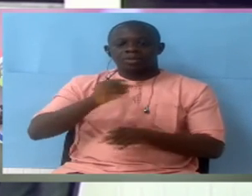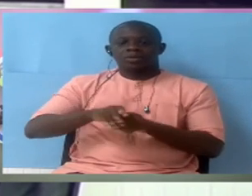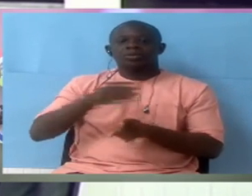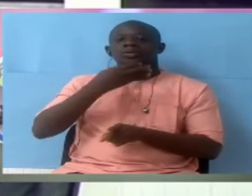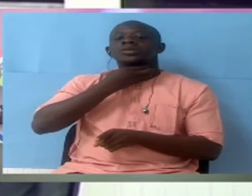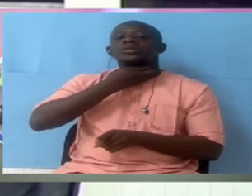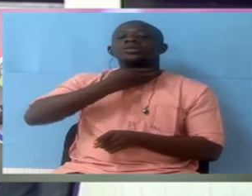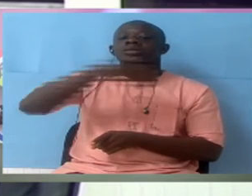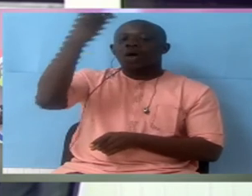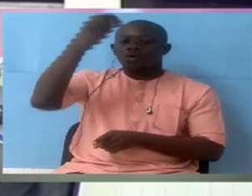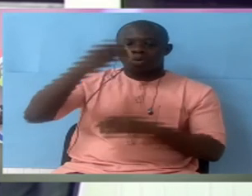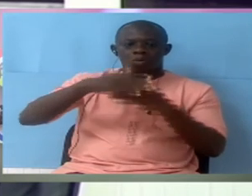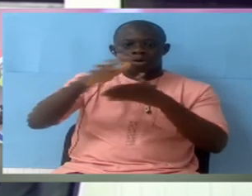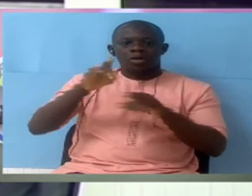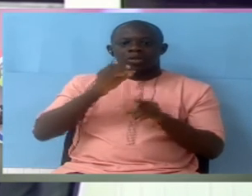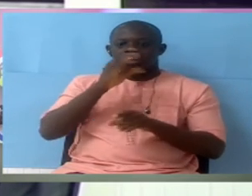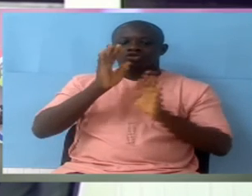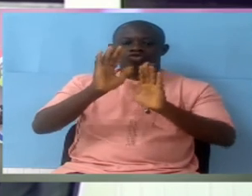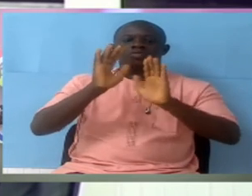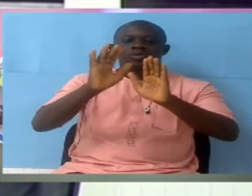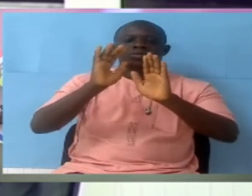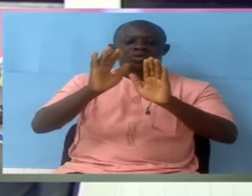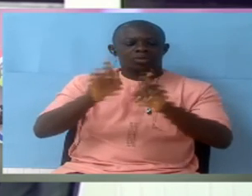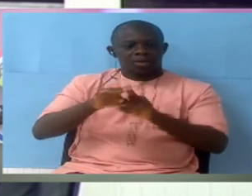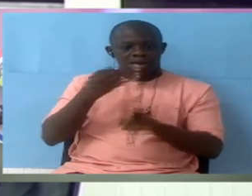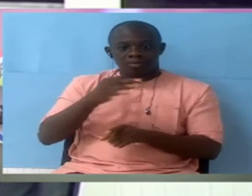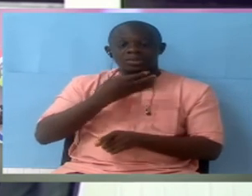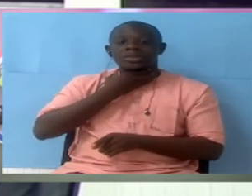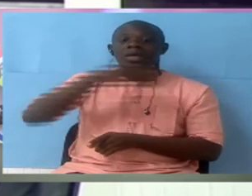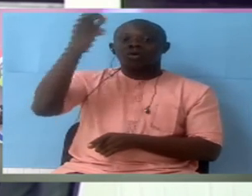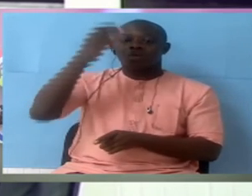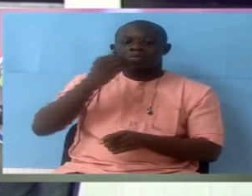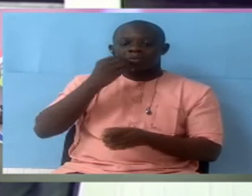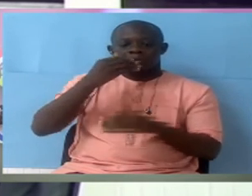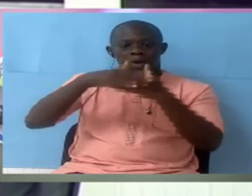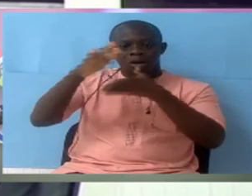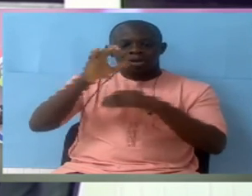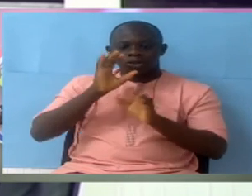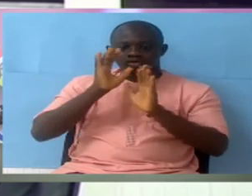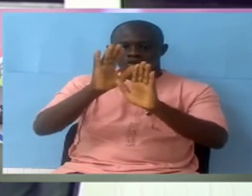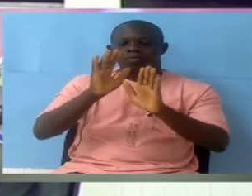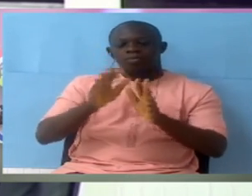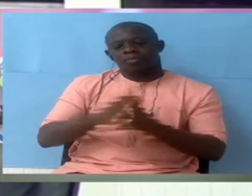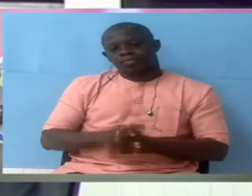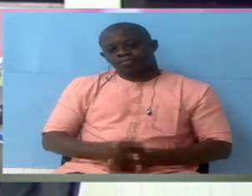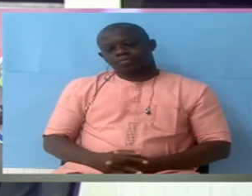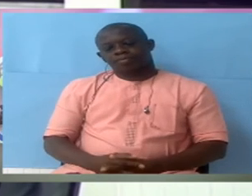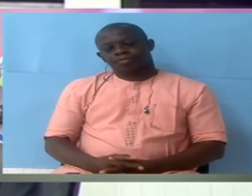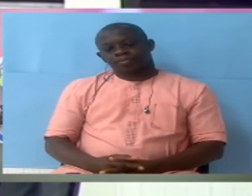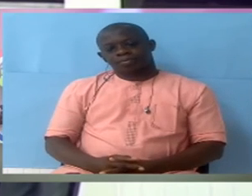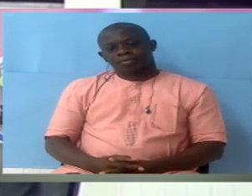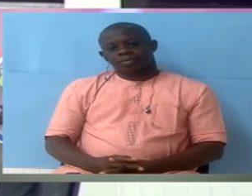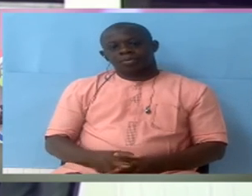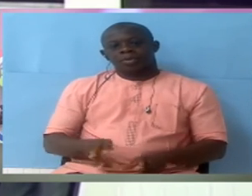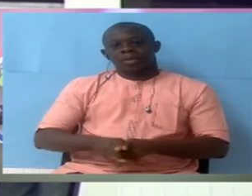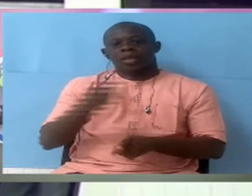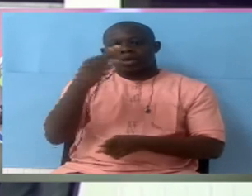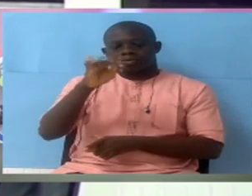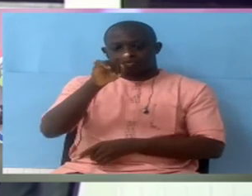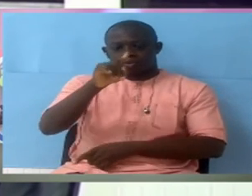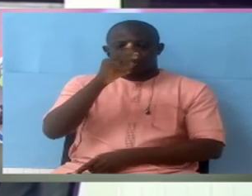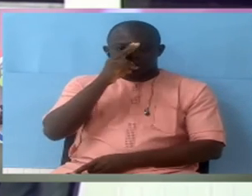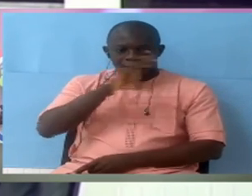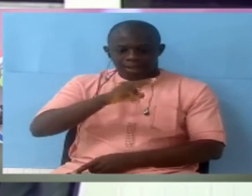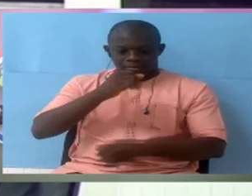my voice, they say stop. Suma yuho bu baax nga degal ñe bayil. But if you are trying